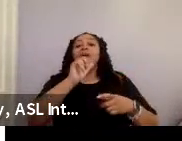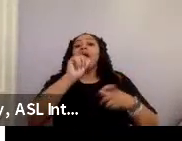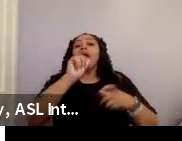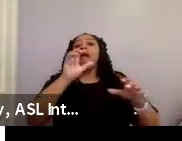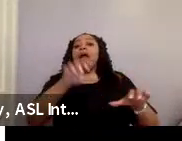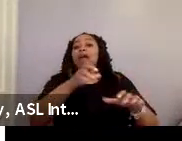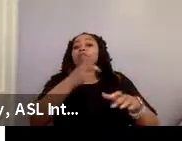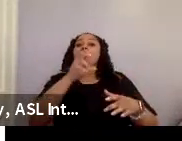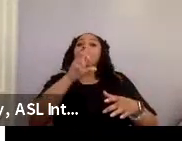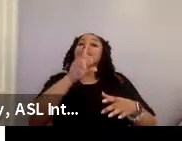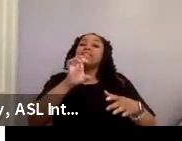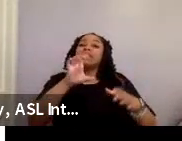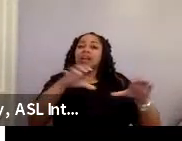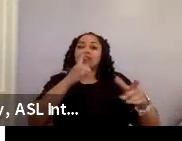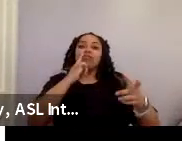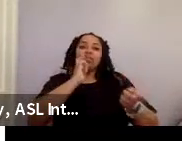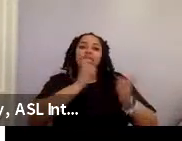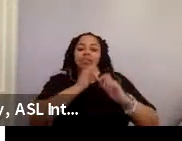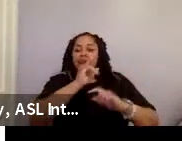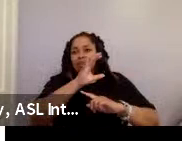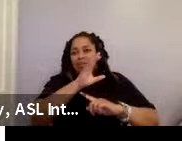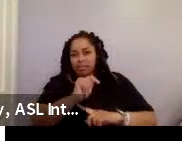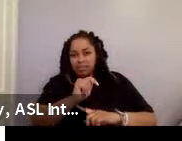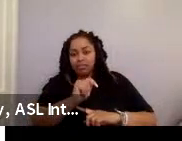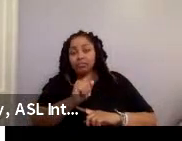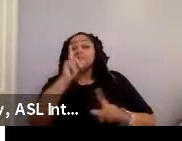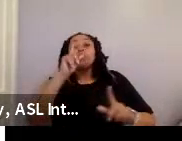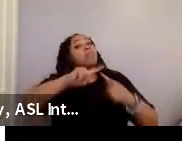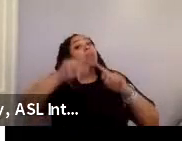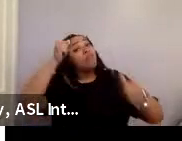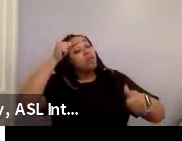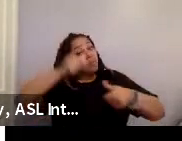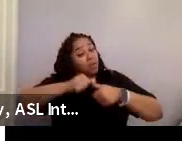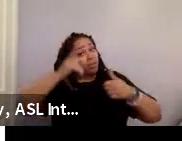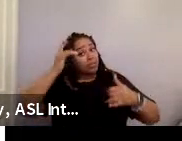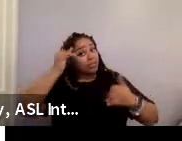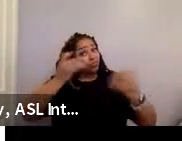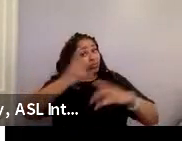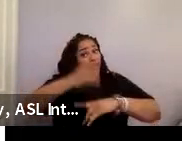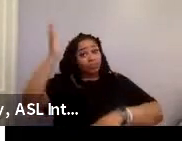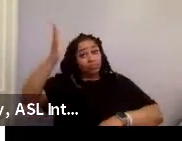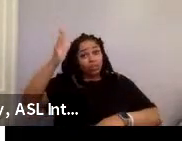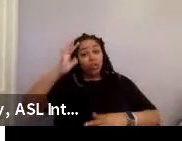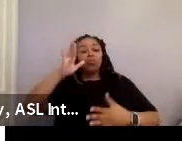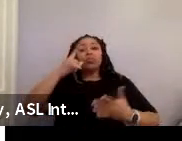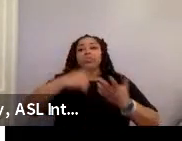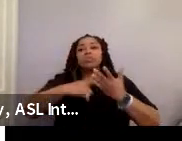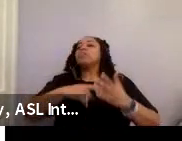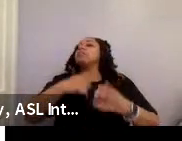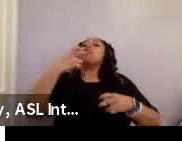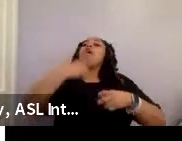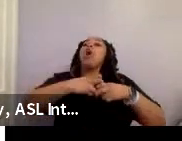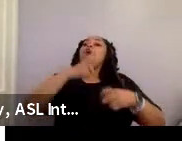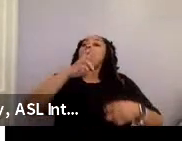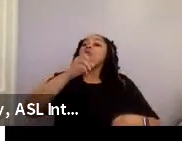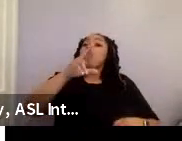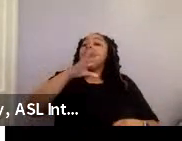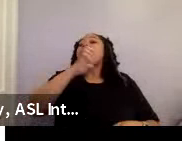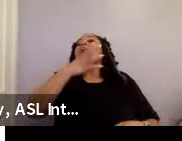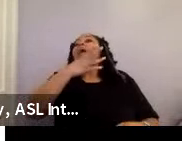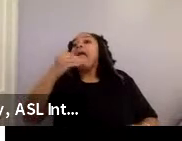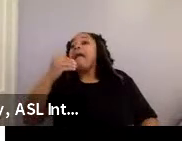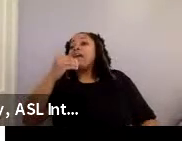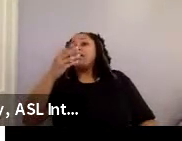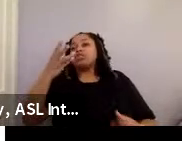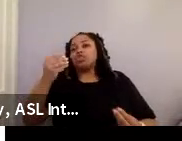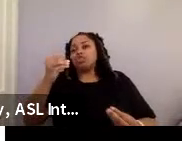or adjusting ICT. Keep in mind that today's presentation, we will be talking about hardware and software. So